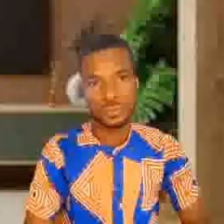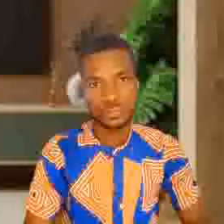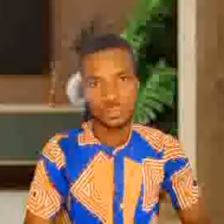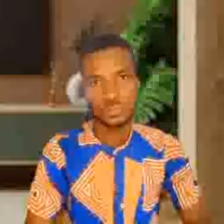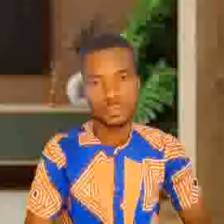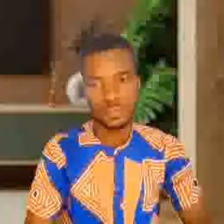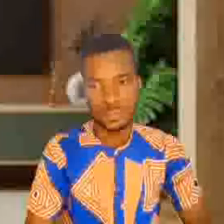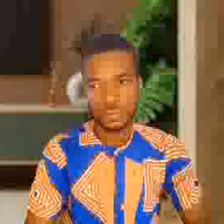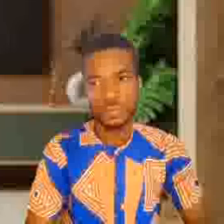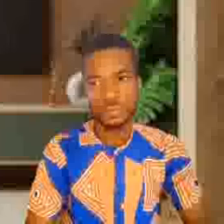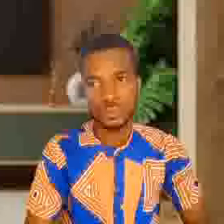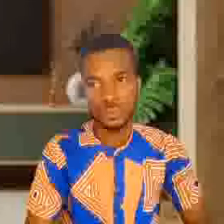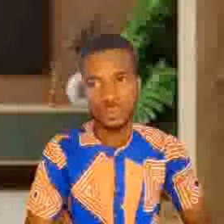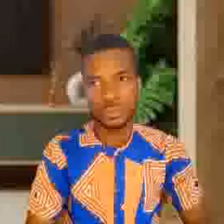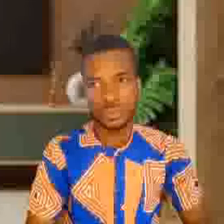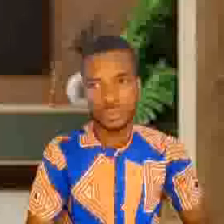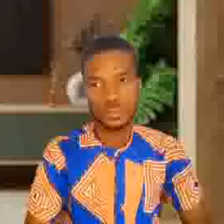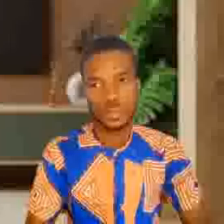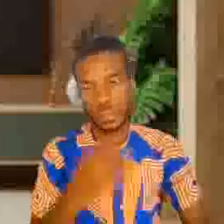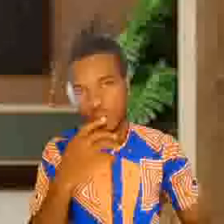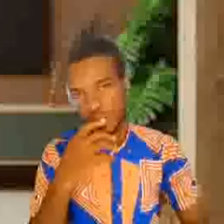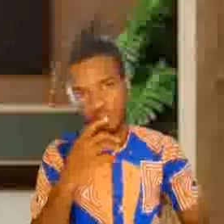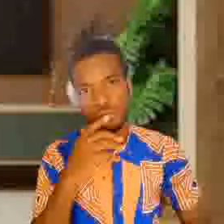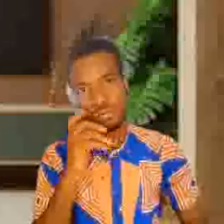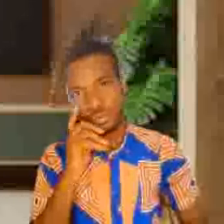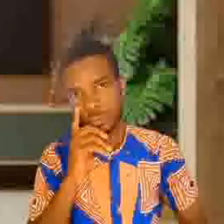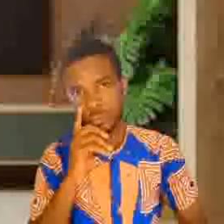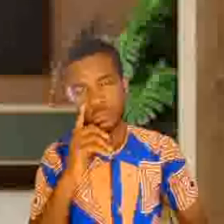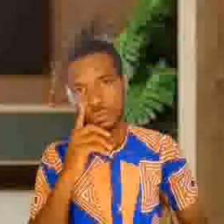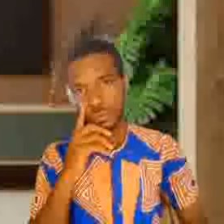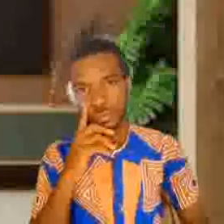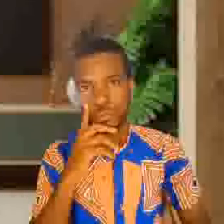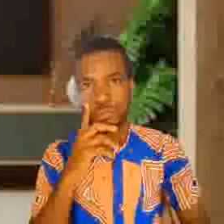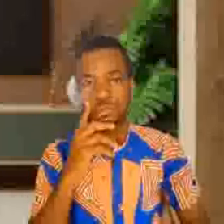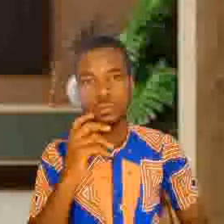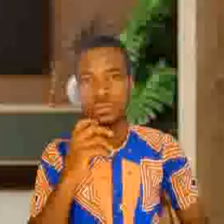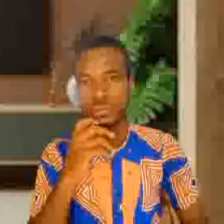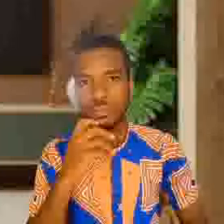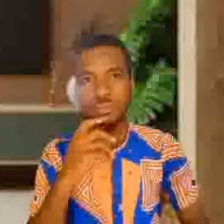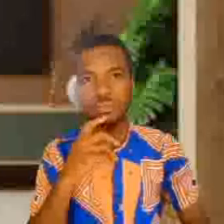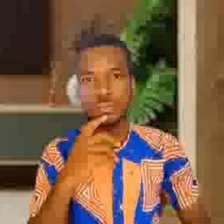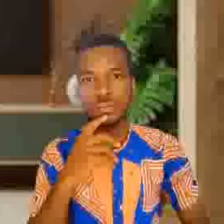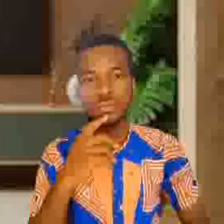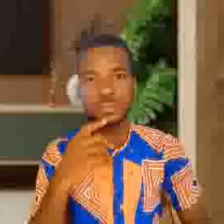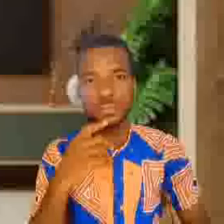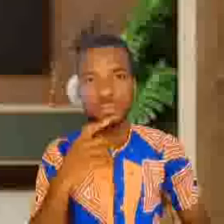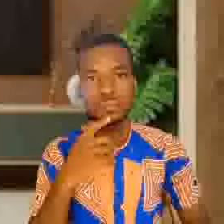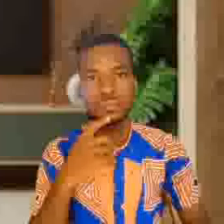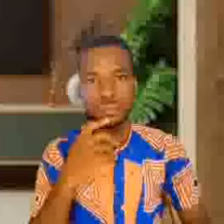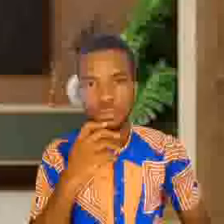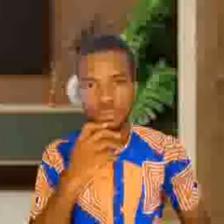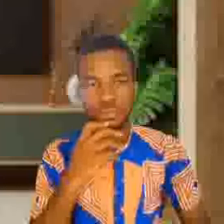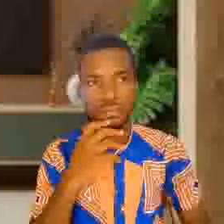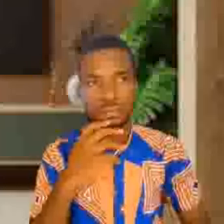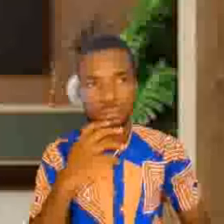This flame that I've kindled now, it will never go out. Go and study the temple. You will see a flame there that they